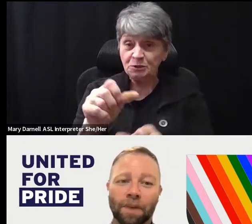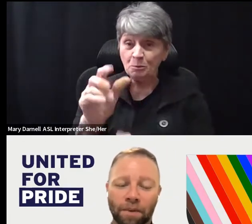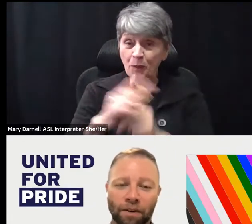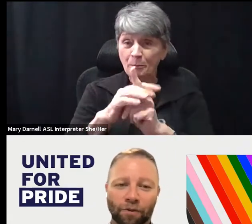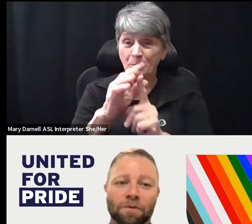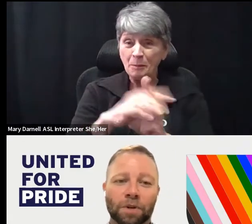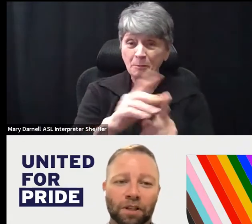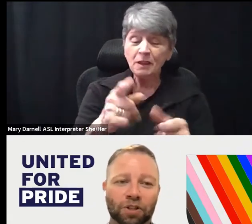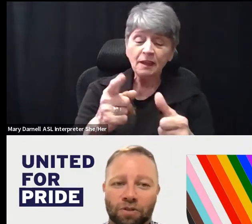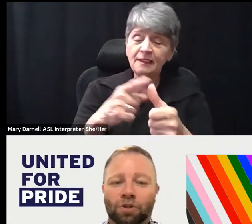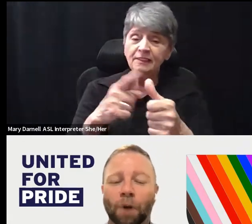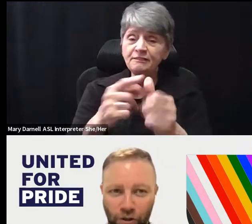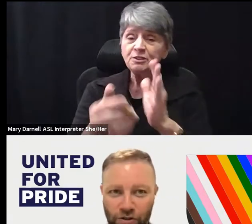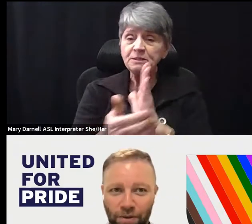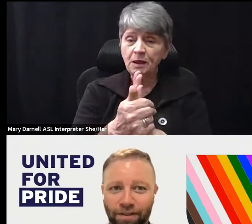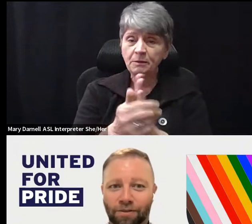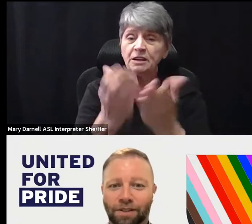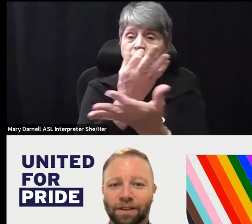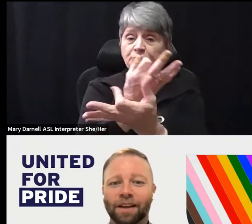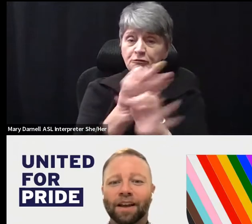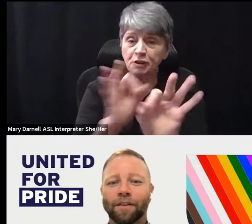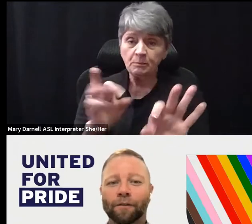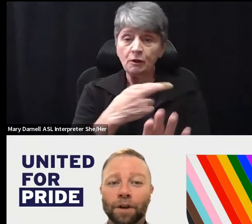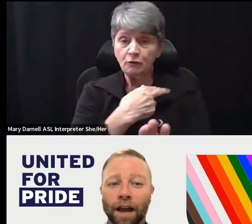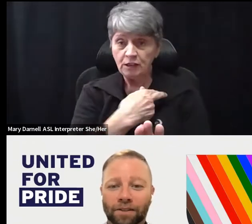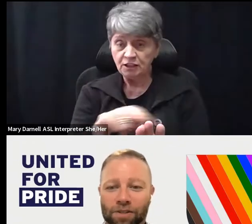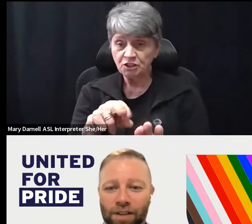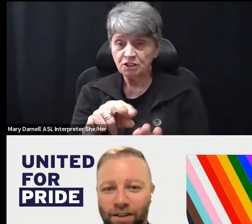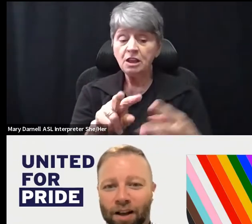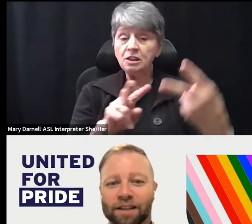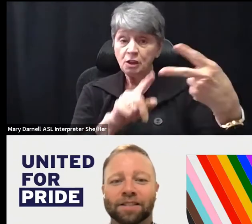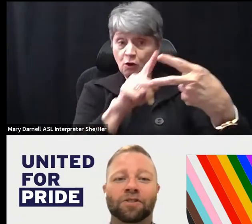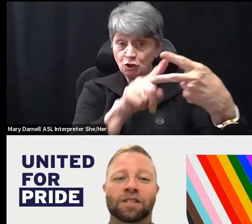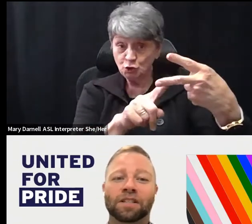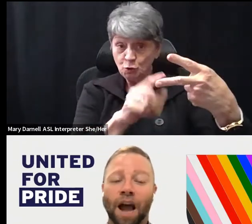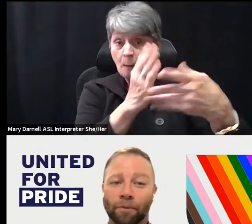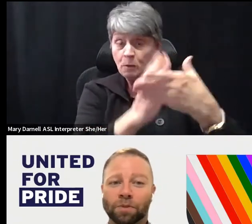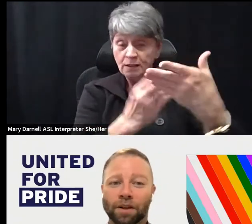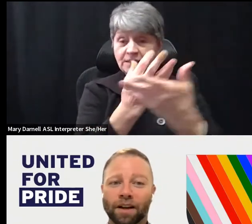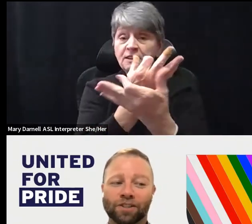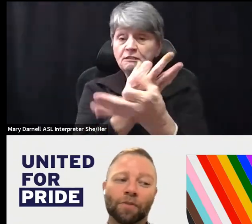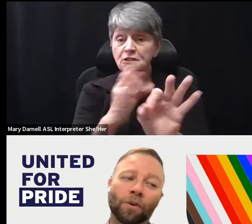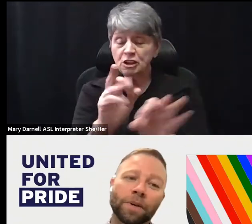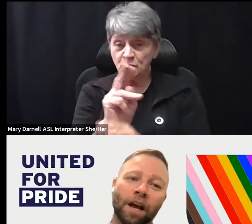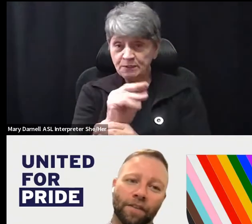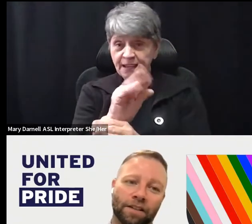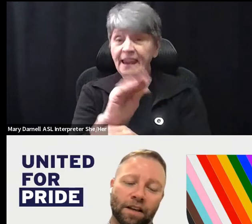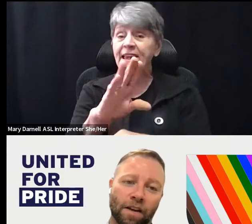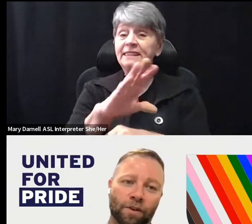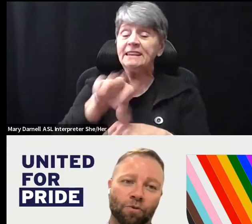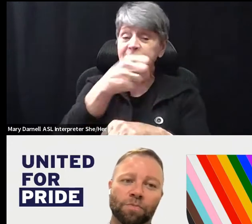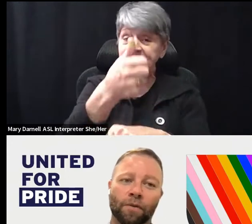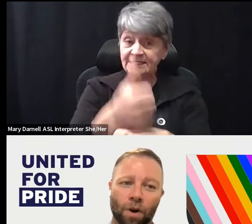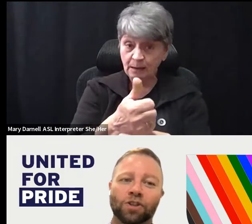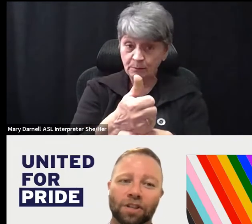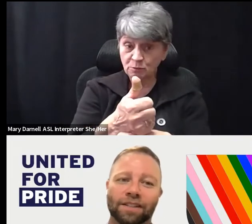First Amendment and freedom of religion. There's two parts to it. There's the free exercise clause and there's the establishment clause. So before we dive into kind